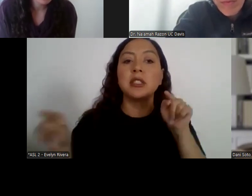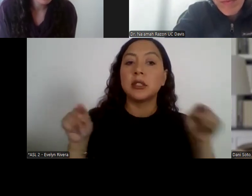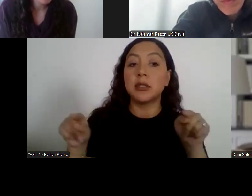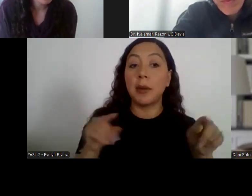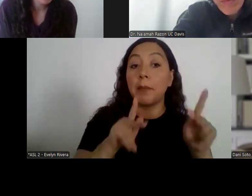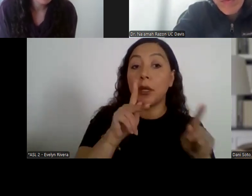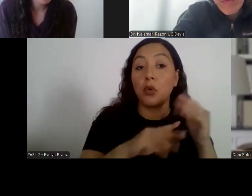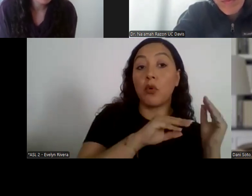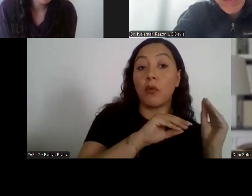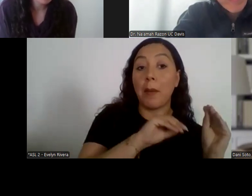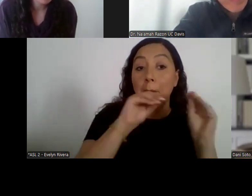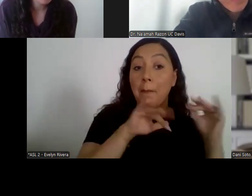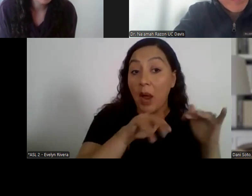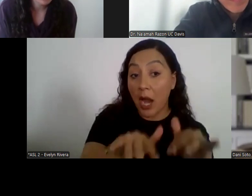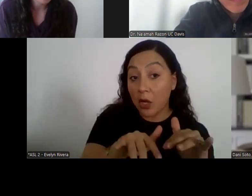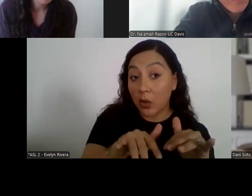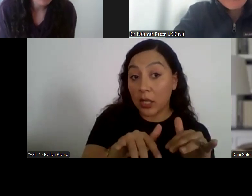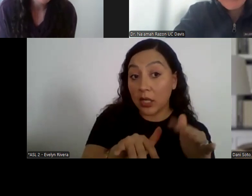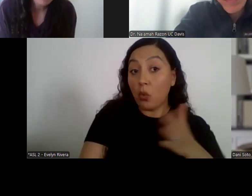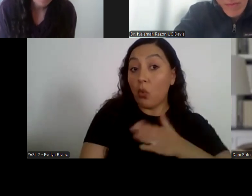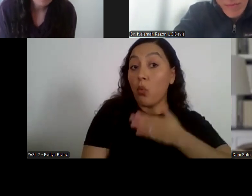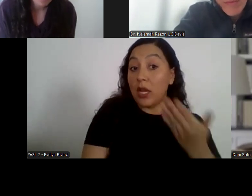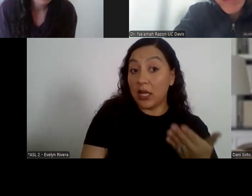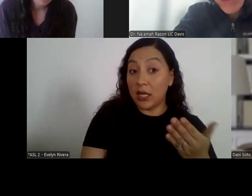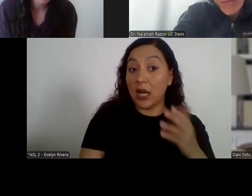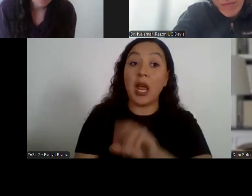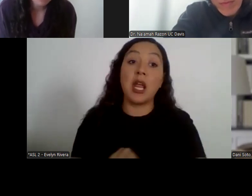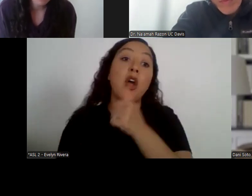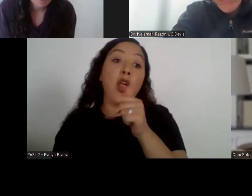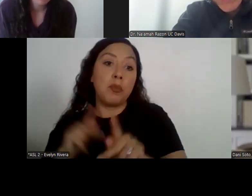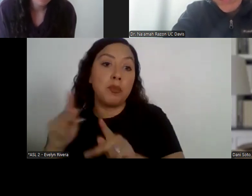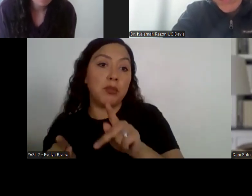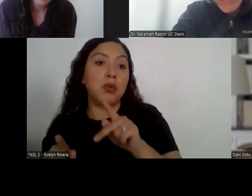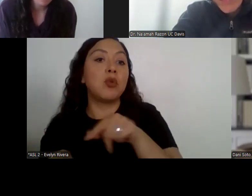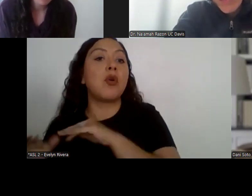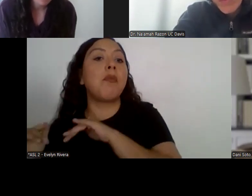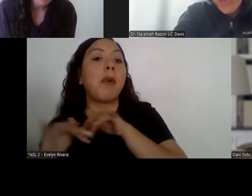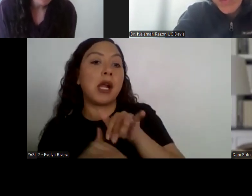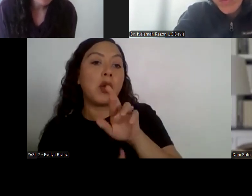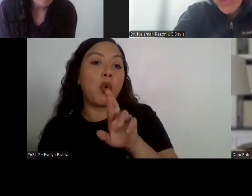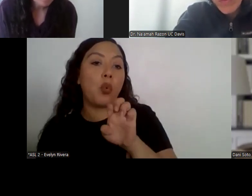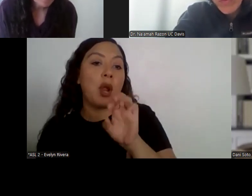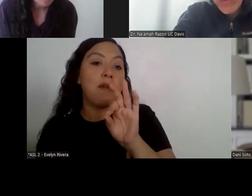migrated kind of voluntarily versus those who've had refugee experiences. And I'm also just struck by